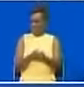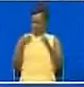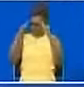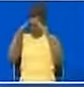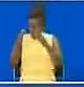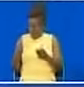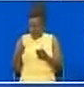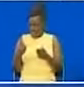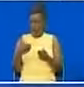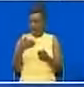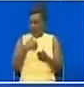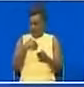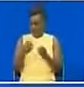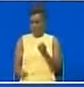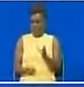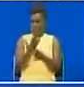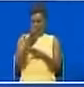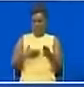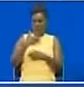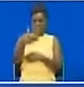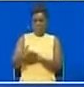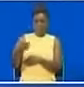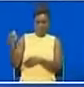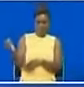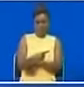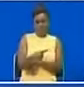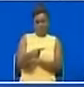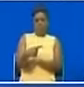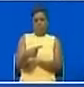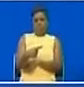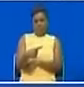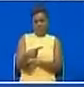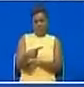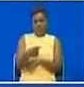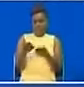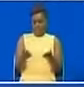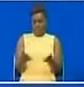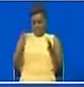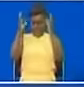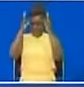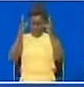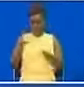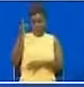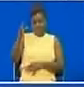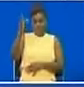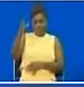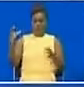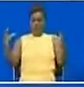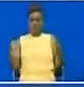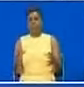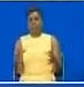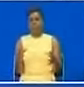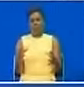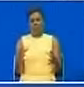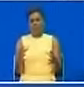to go ahead and launch it next month. But there's still another hurdle that might determine the future of the party, and